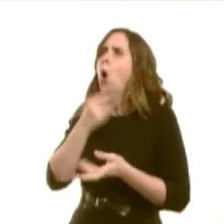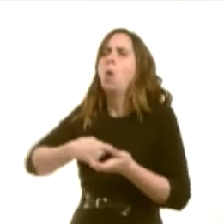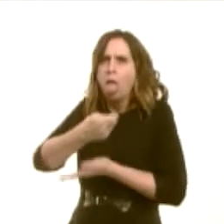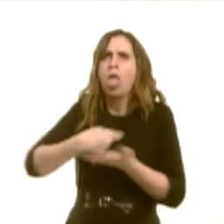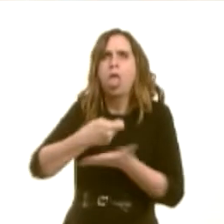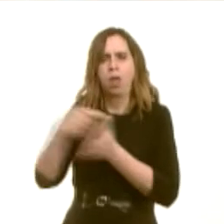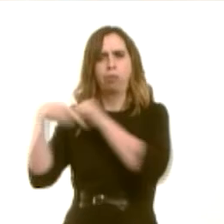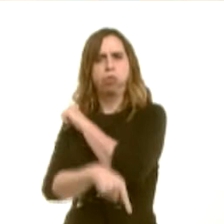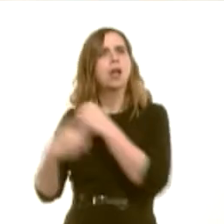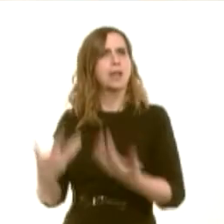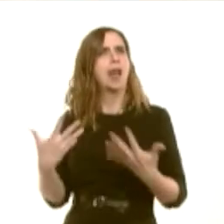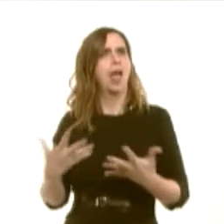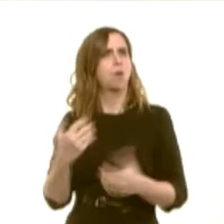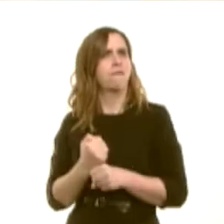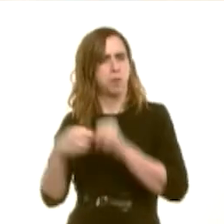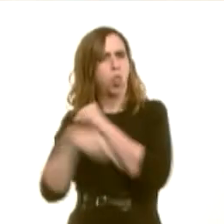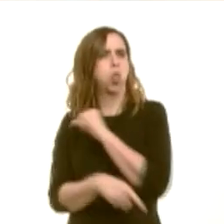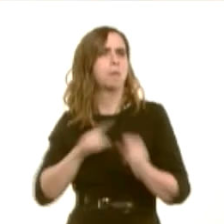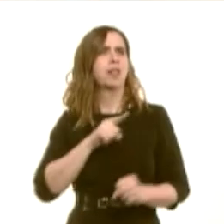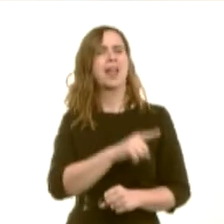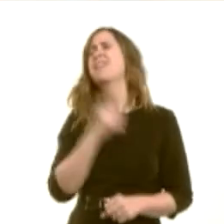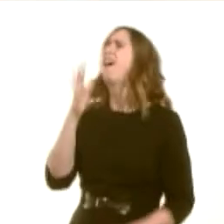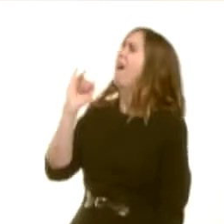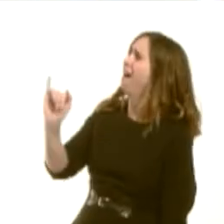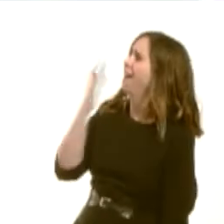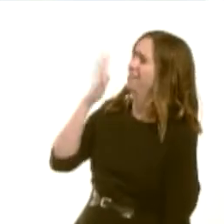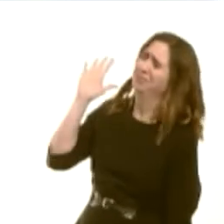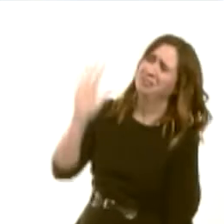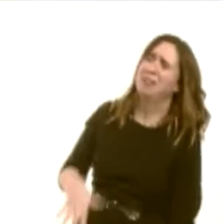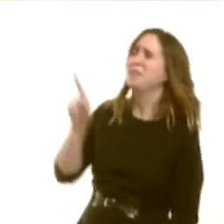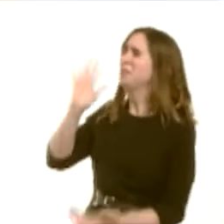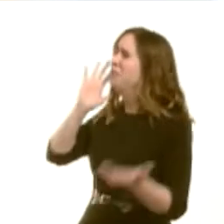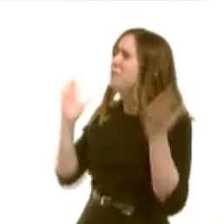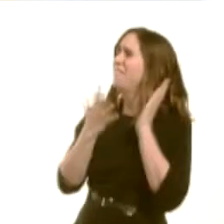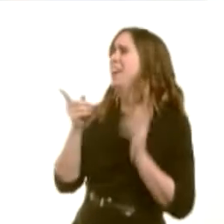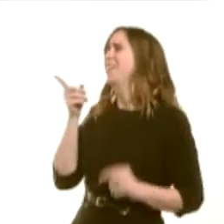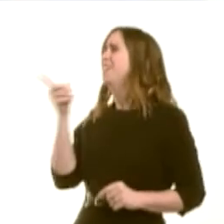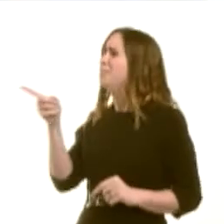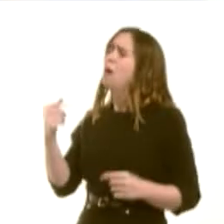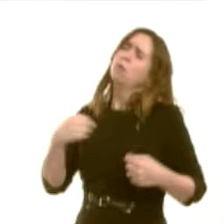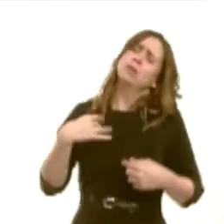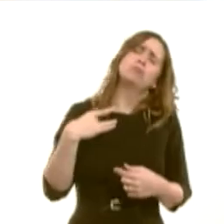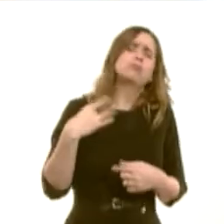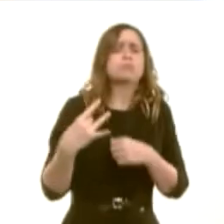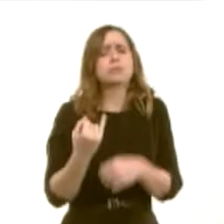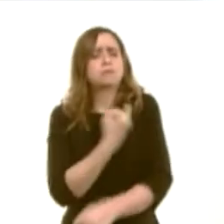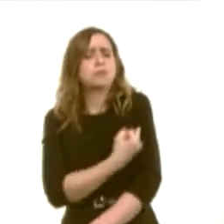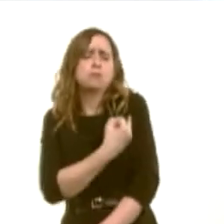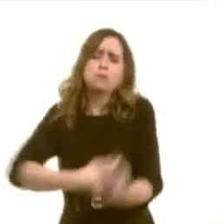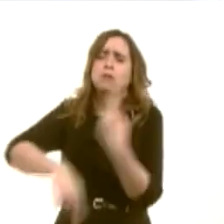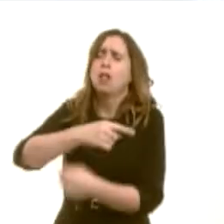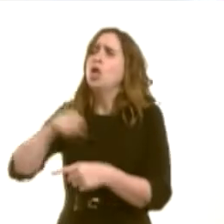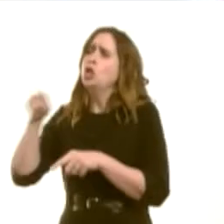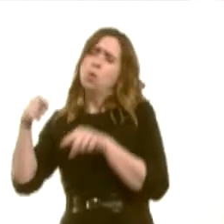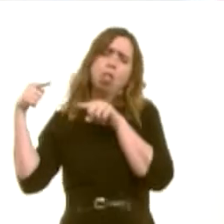country now faces? There's a rank hypocrisy in the Tories, isn't there? Rank hypocrisy. They sit there claiming to represent the vulnerable. They attack